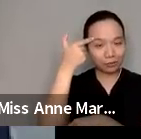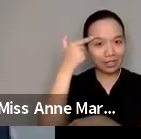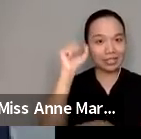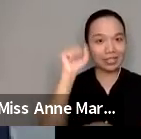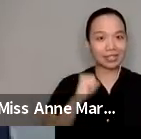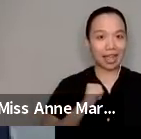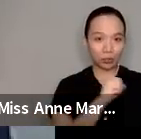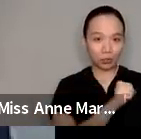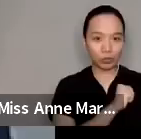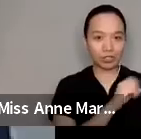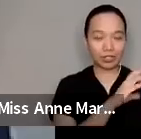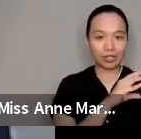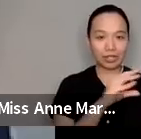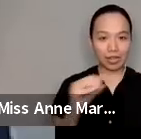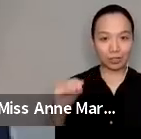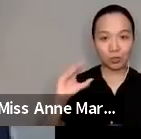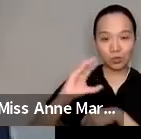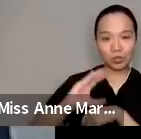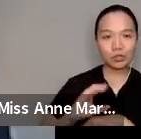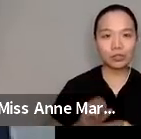senators, and church.